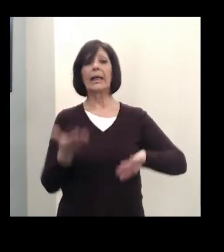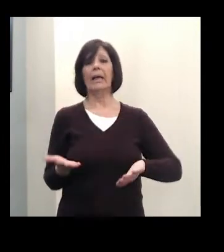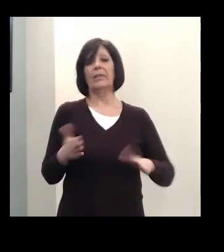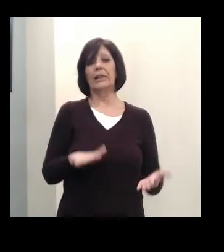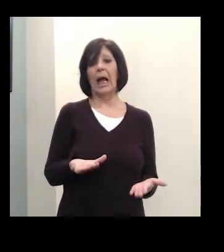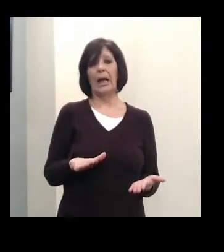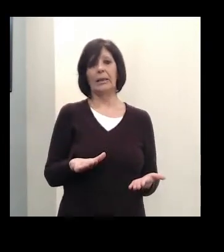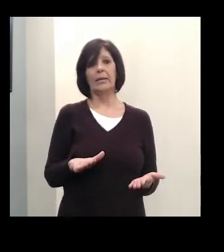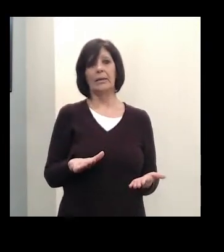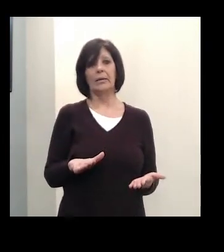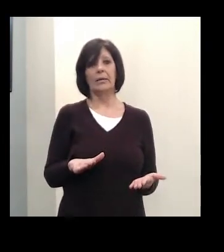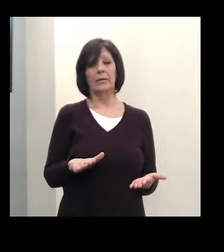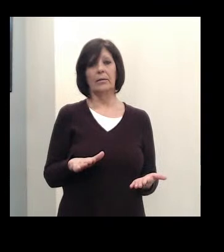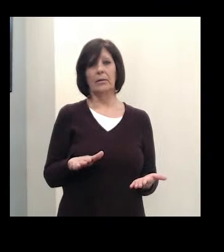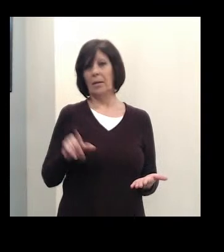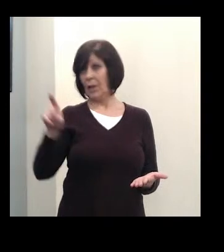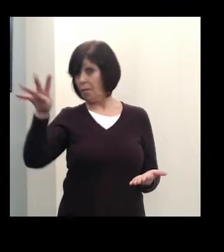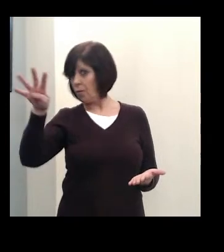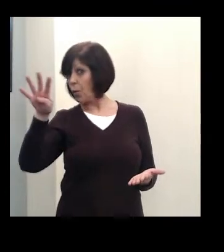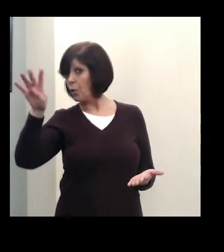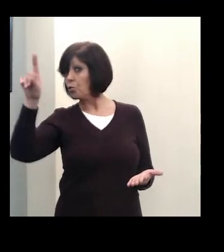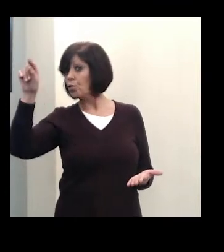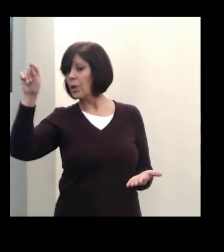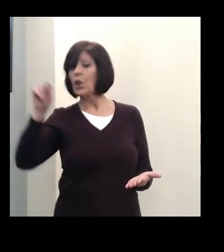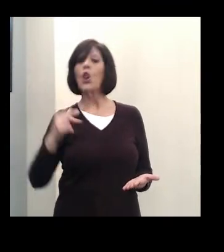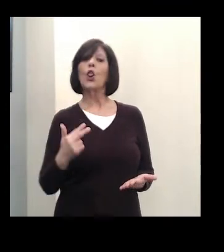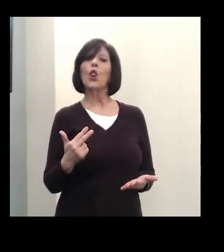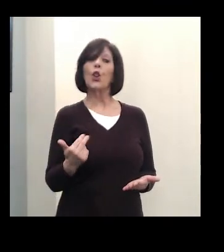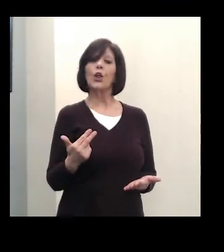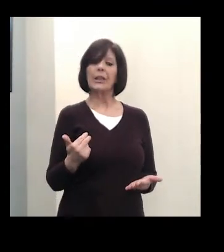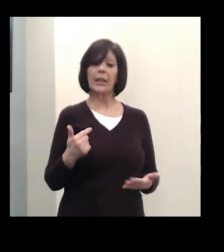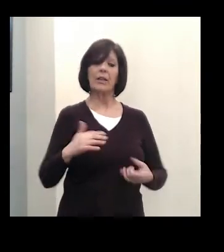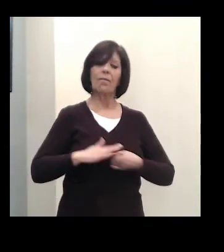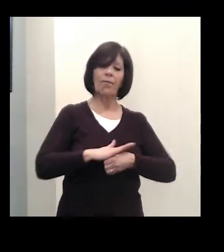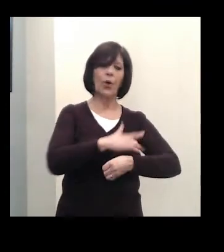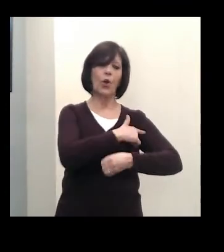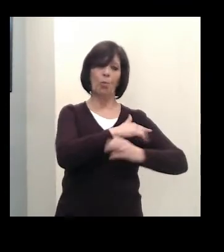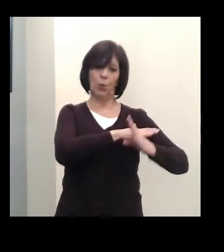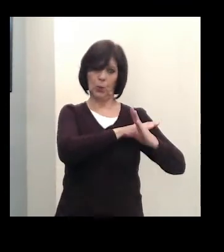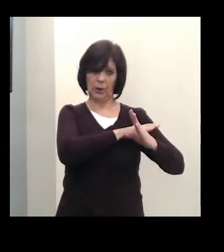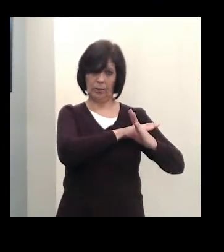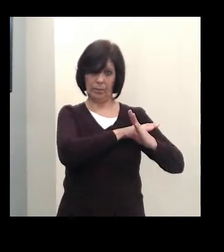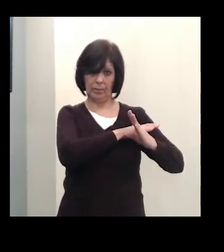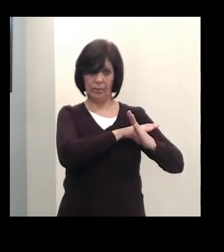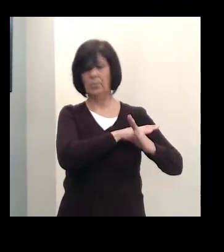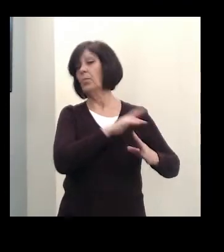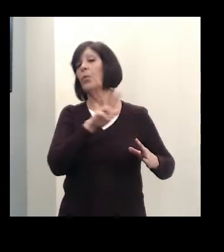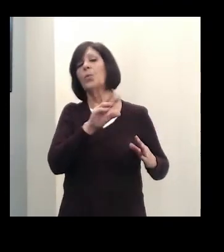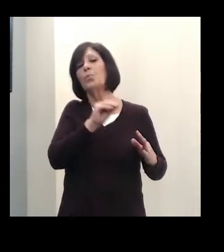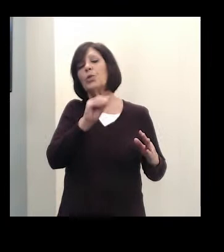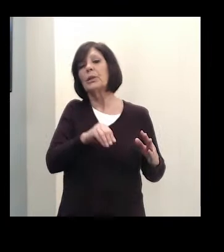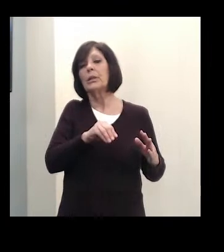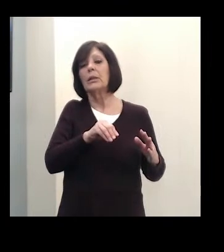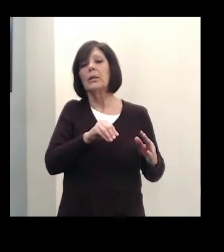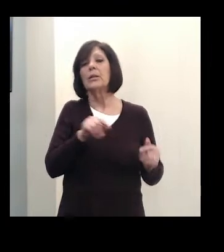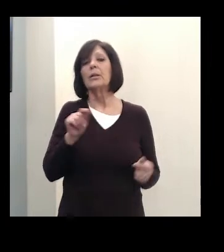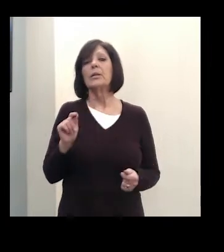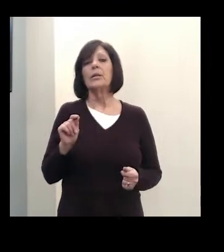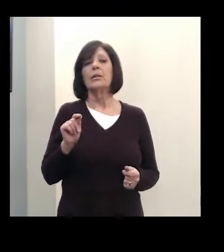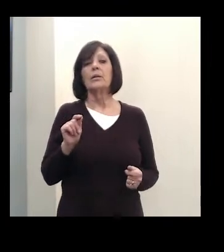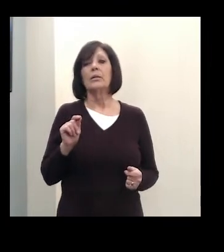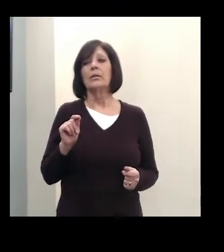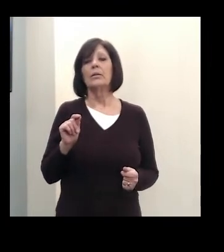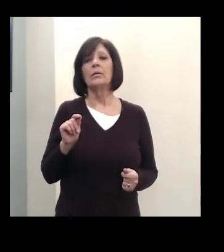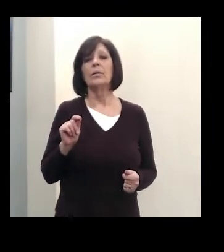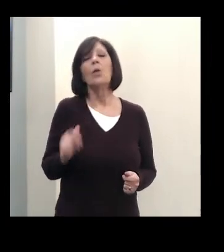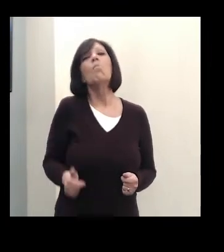that 420 people who were fully vaccinated and boosted, 3%, and those, as I noted, most